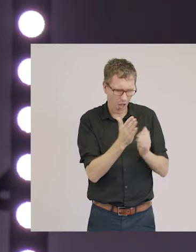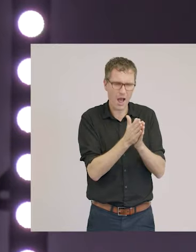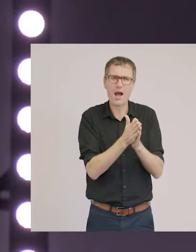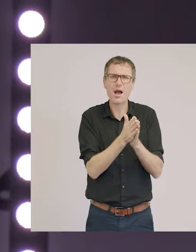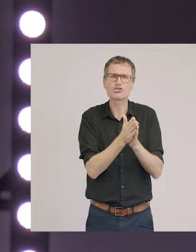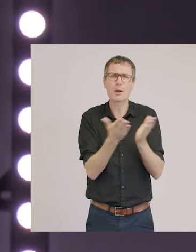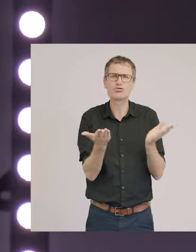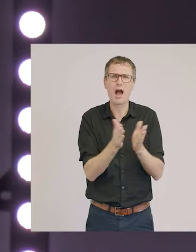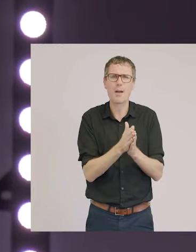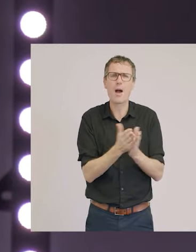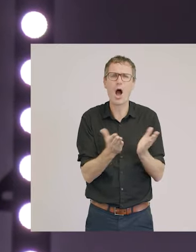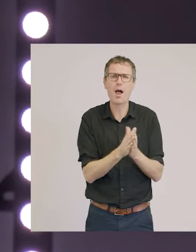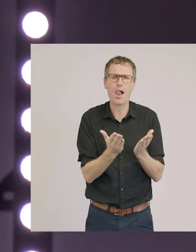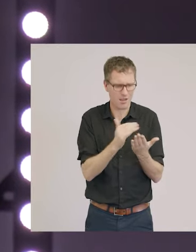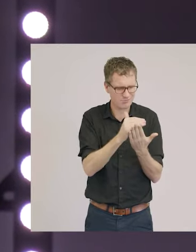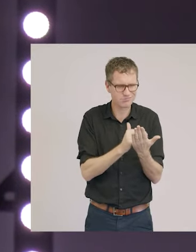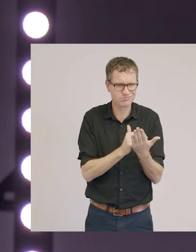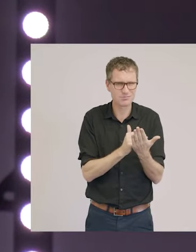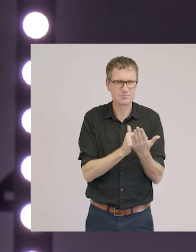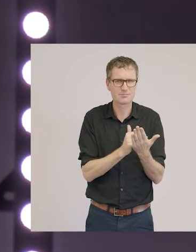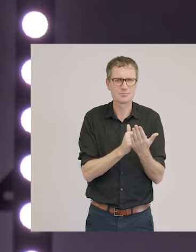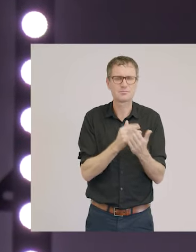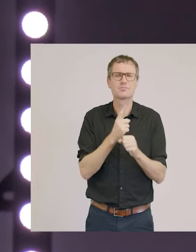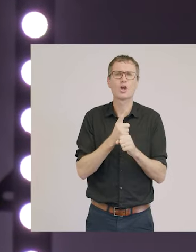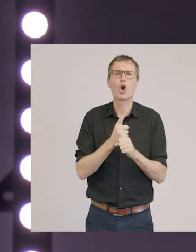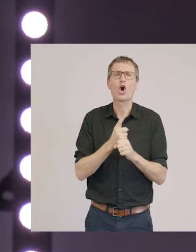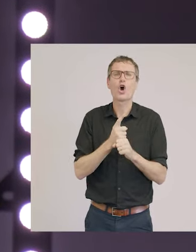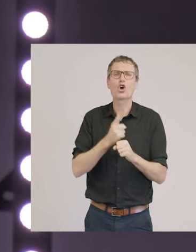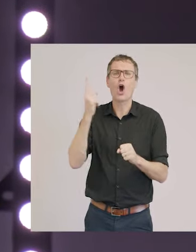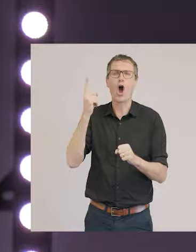saying all Scripture is